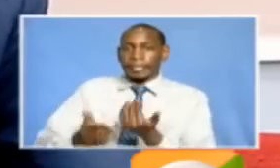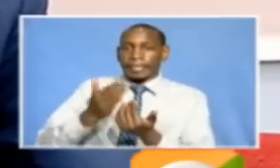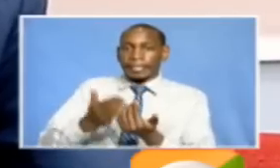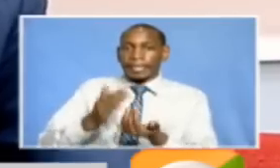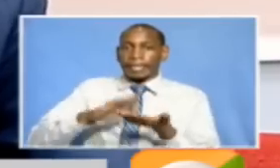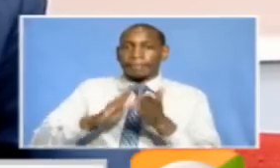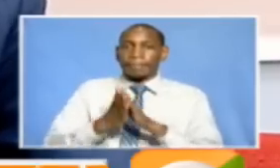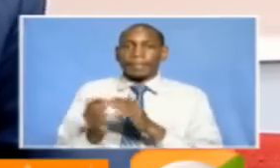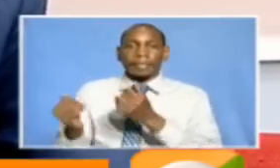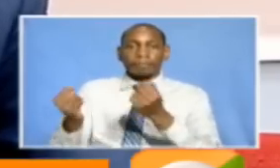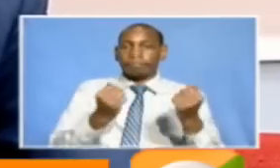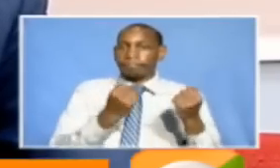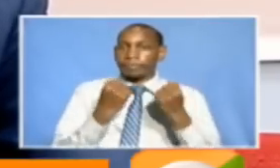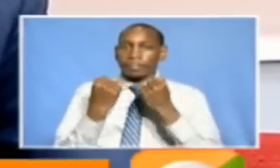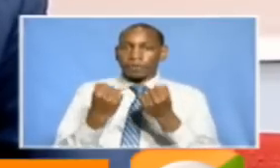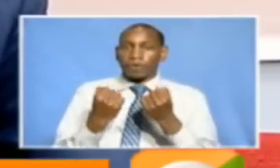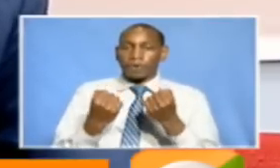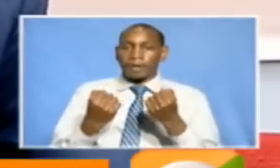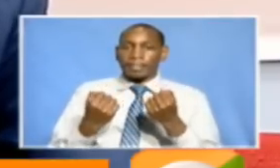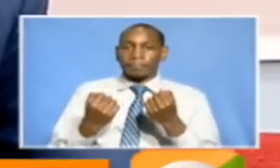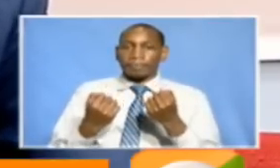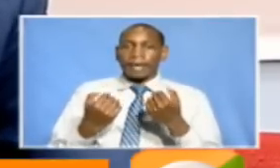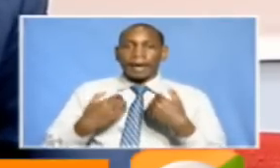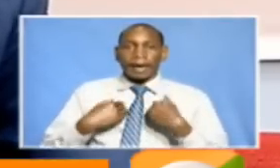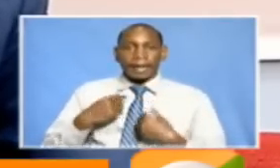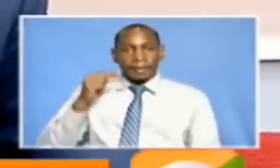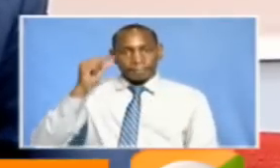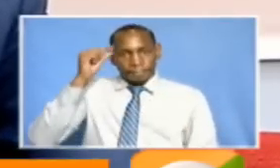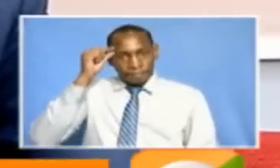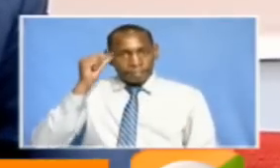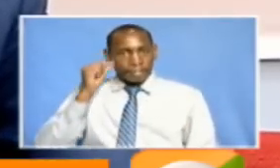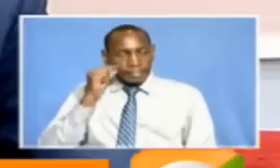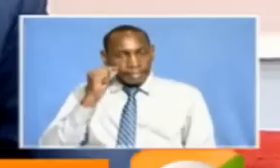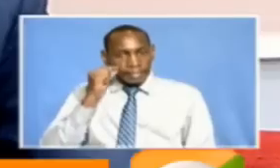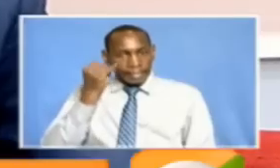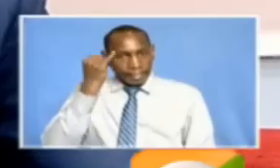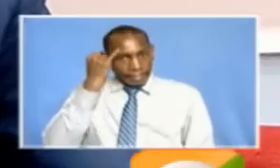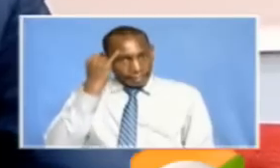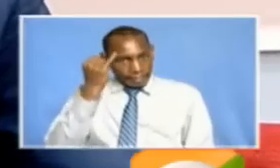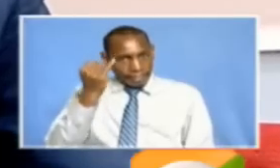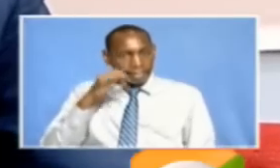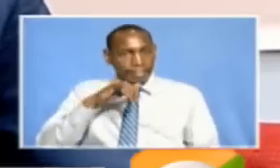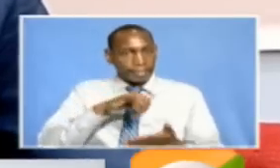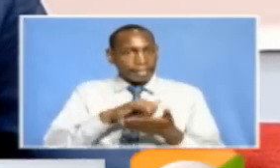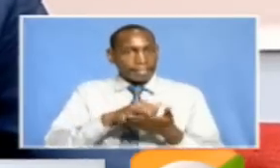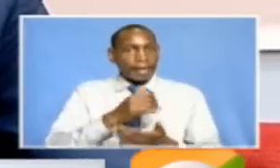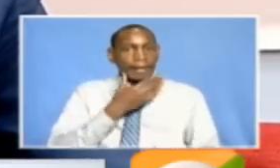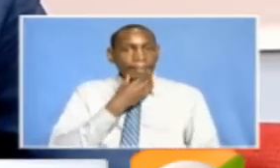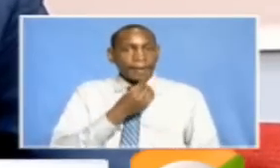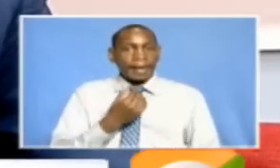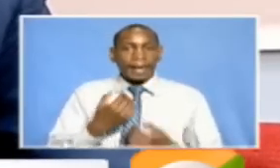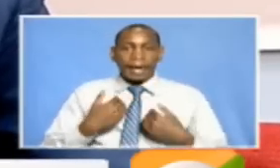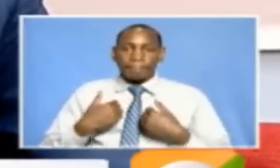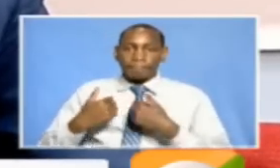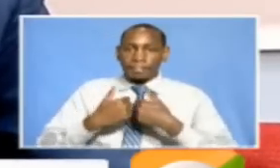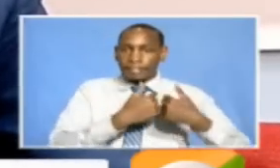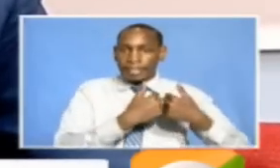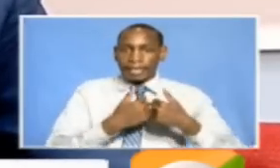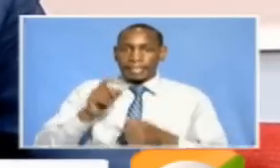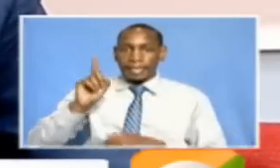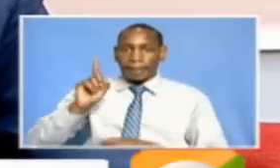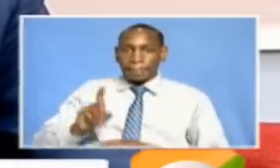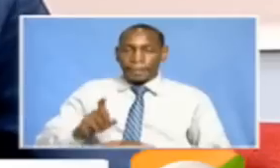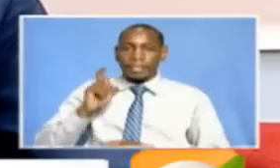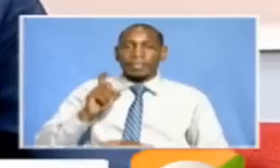this gender box where they fit. And within that gender box, one, if you're experiencing a challenge, you're supposed to